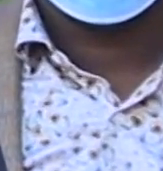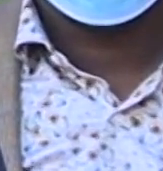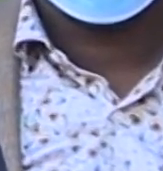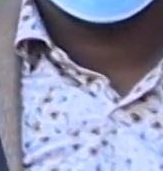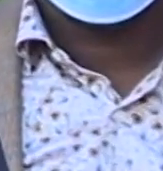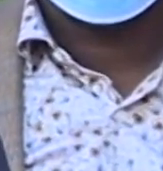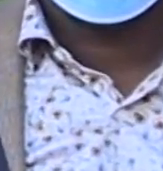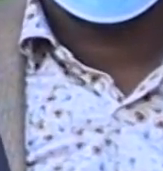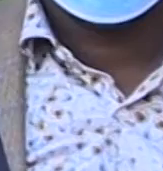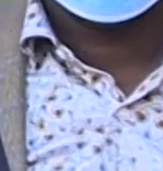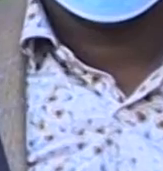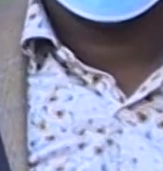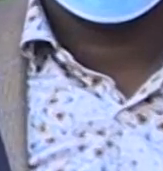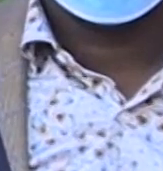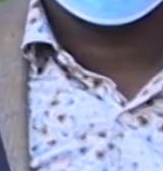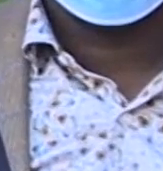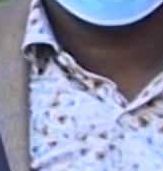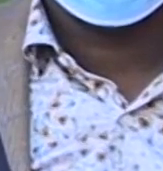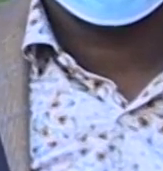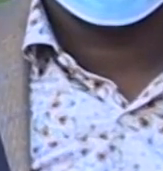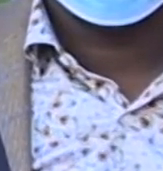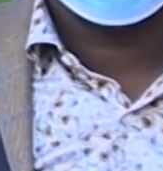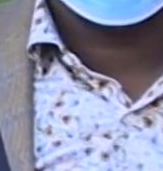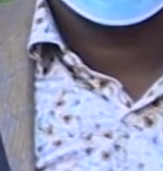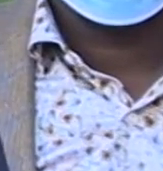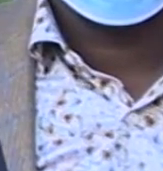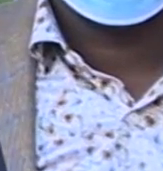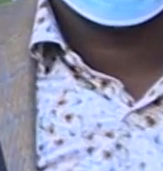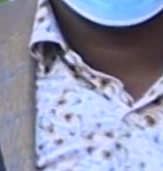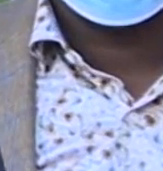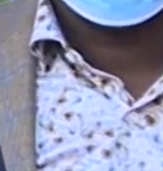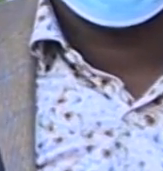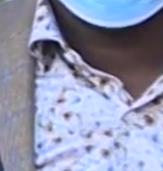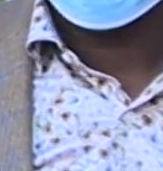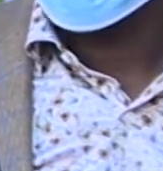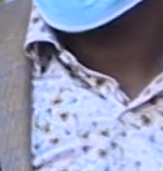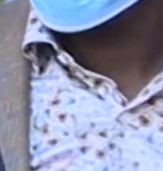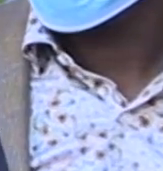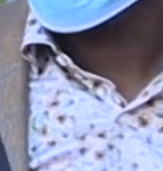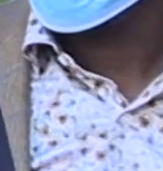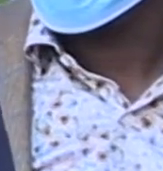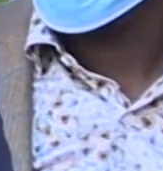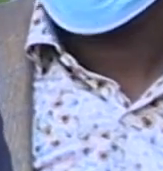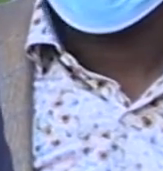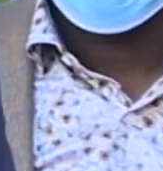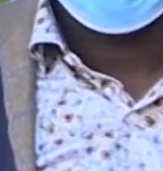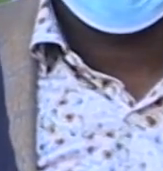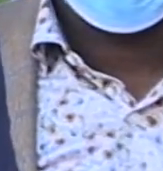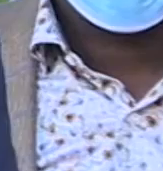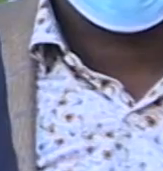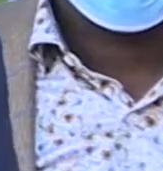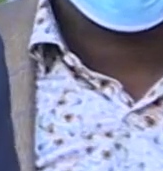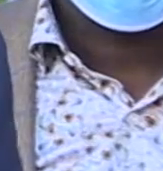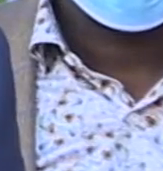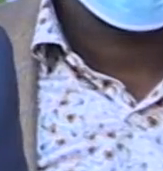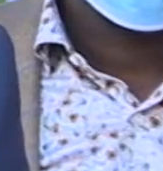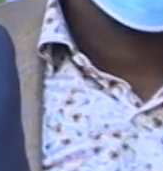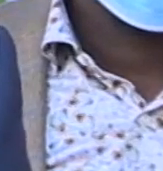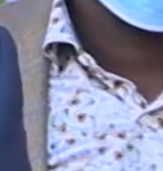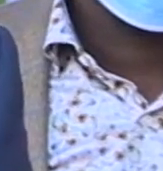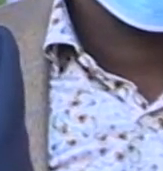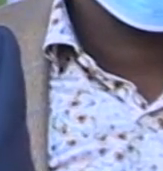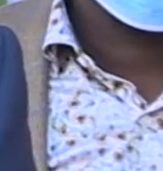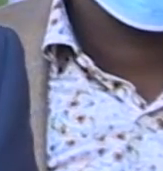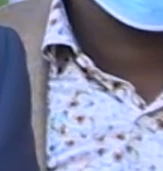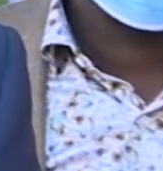people. However, the average cases on daily basis have been on a steady decline, and we thank God for this. I